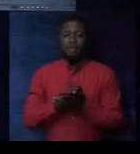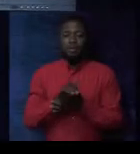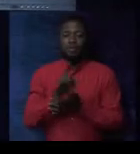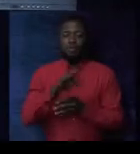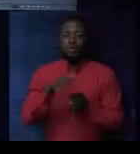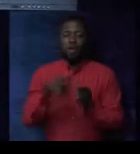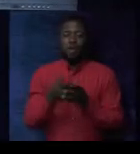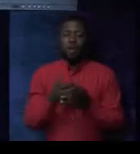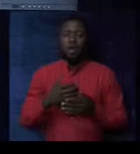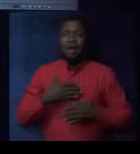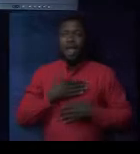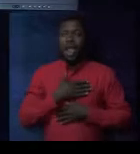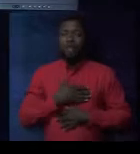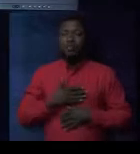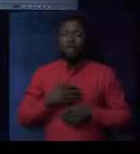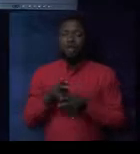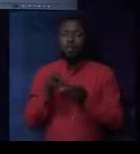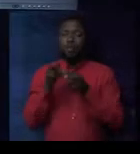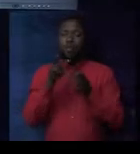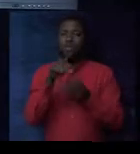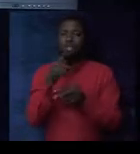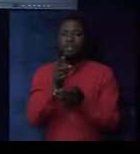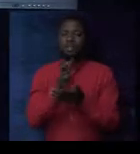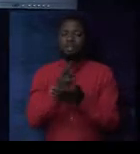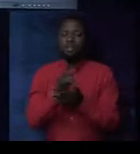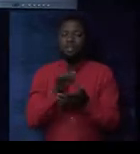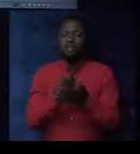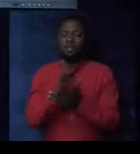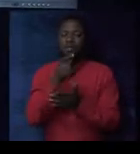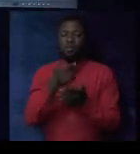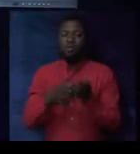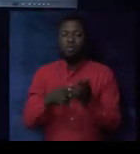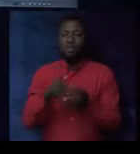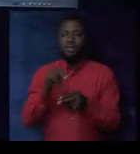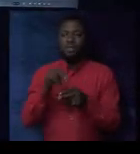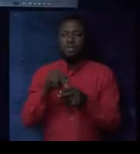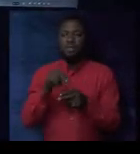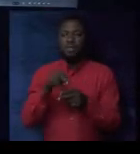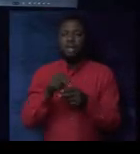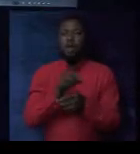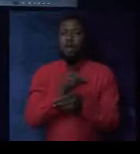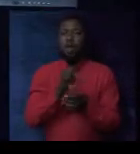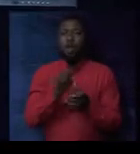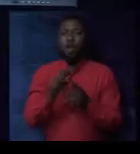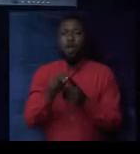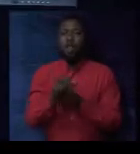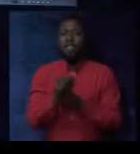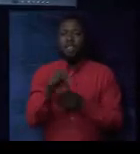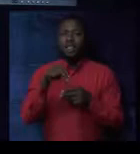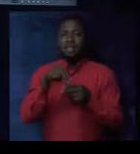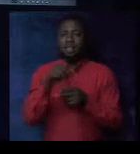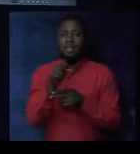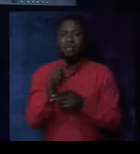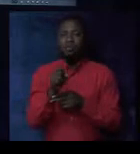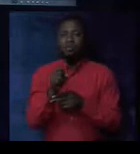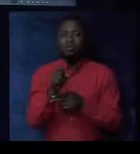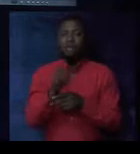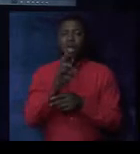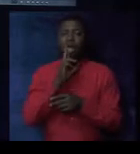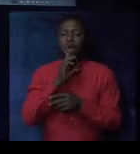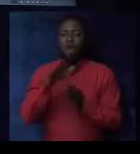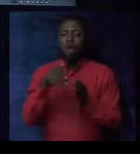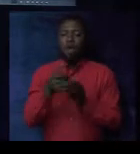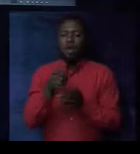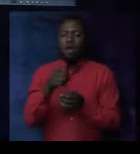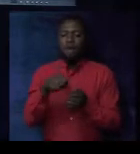I believe you all enjoyed watching the video. Yes, that is what noun or a noun or nouns are